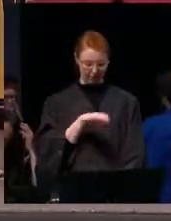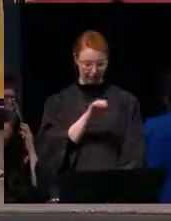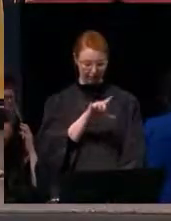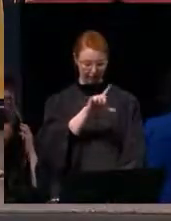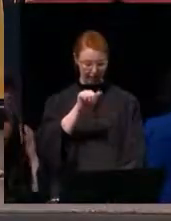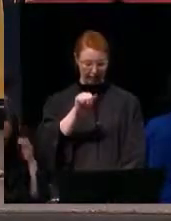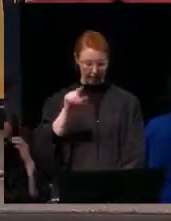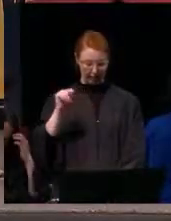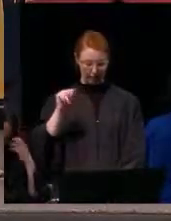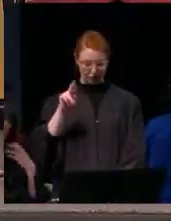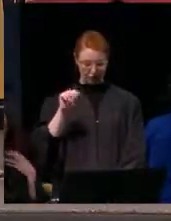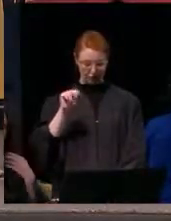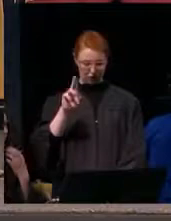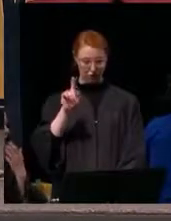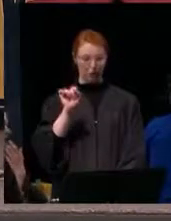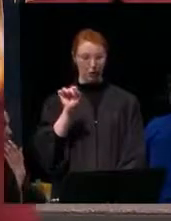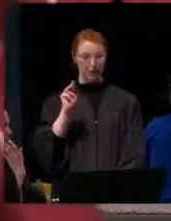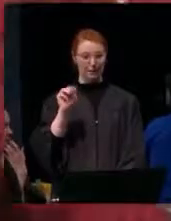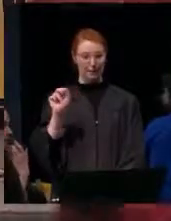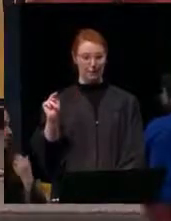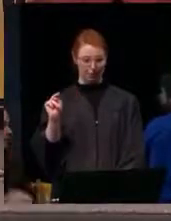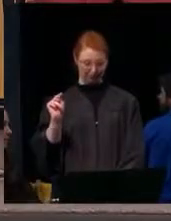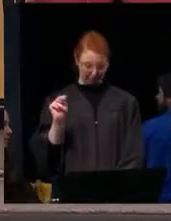Ella Troutman.